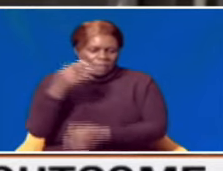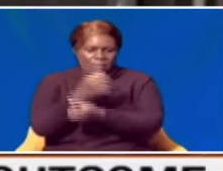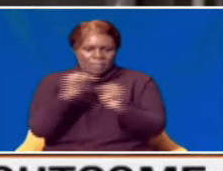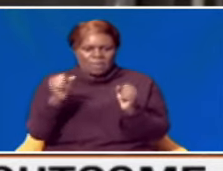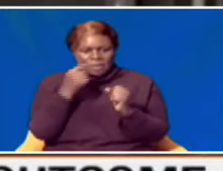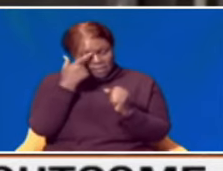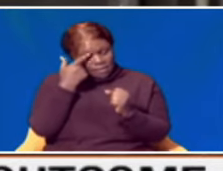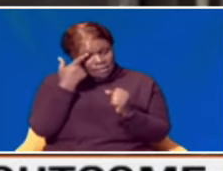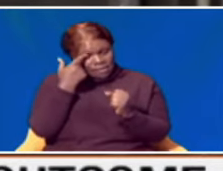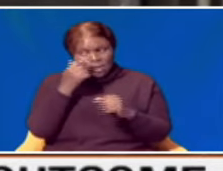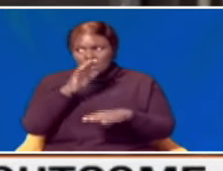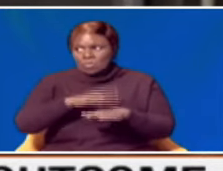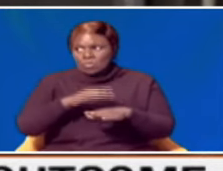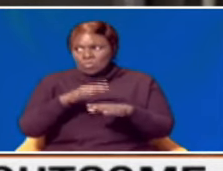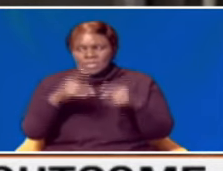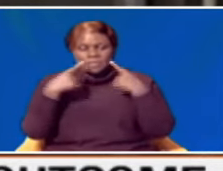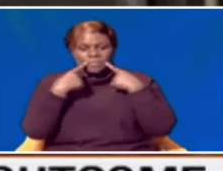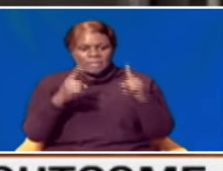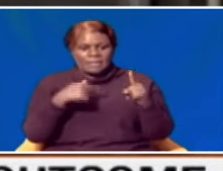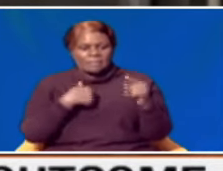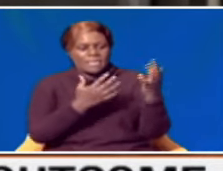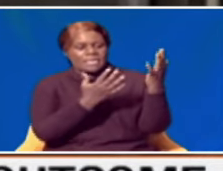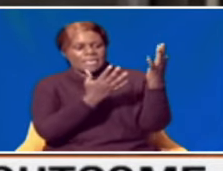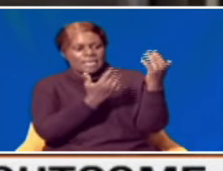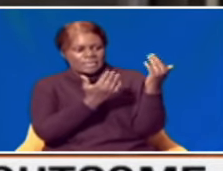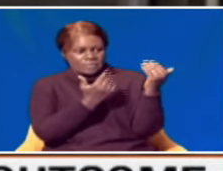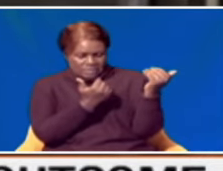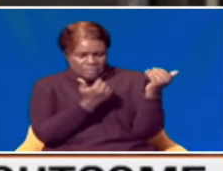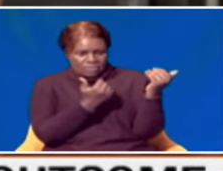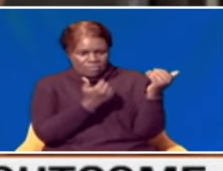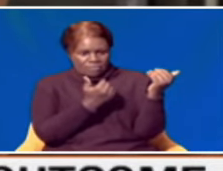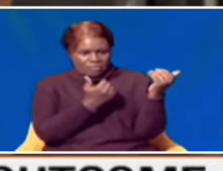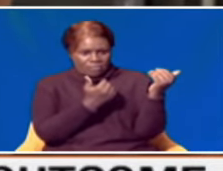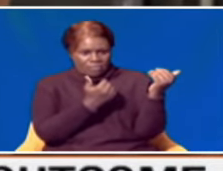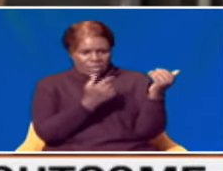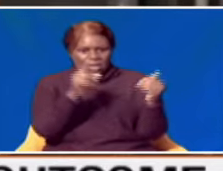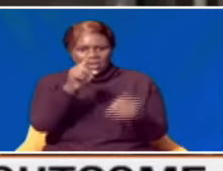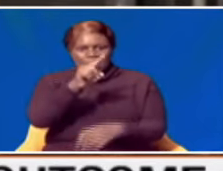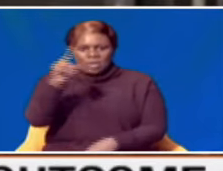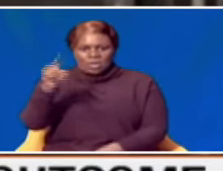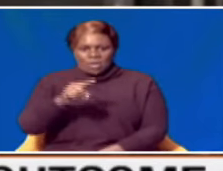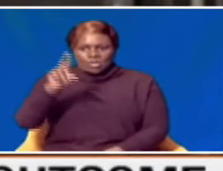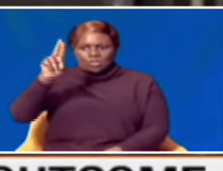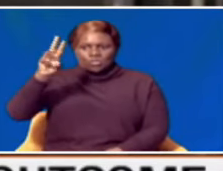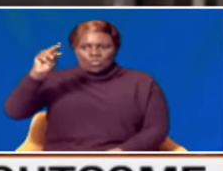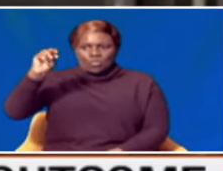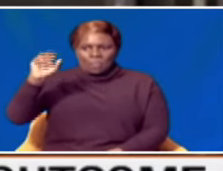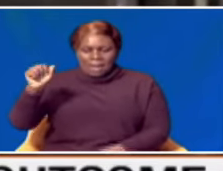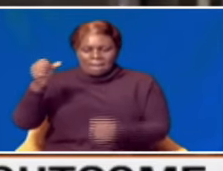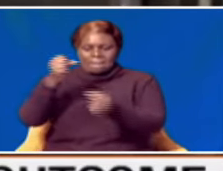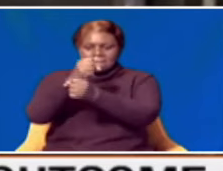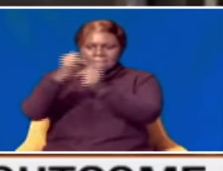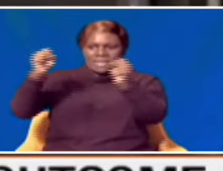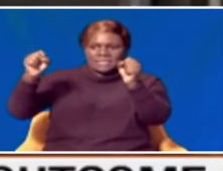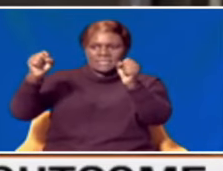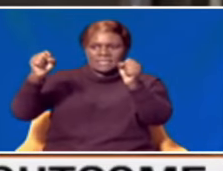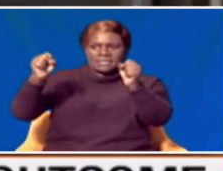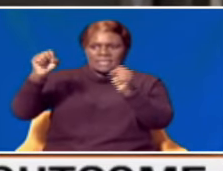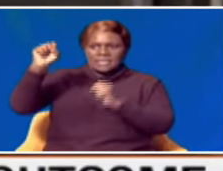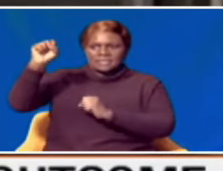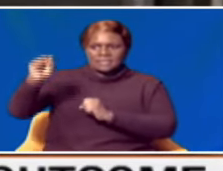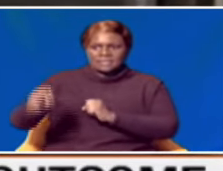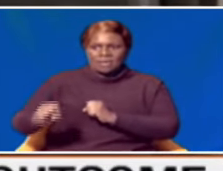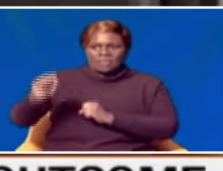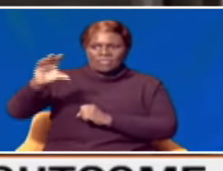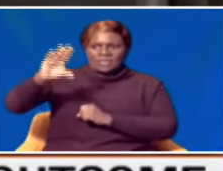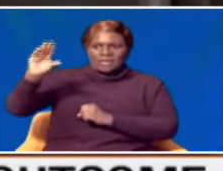Expecting good results, and I'm expecting Mr. Zuma to be the president of South